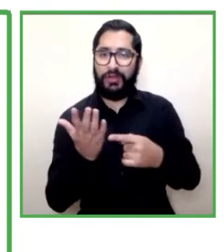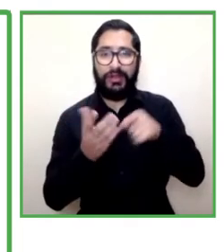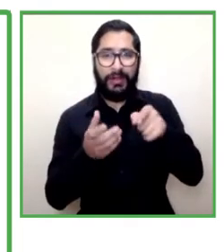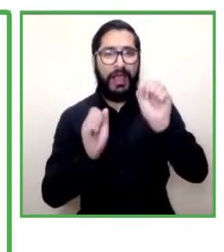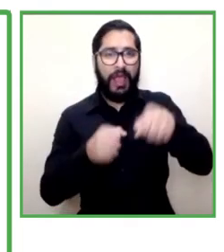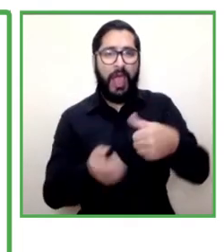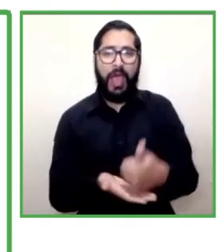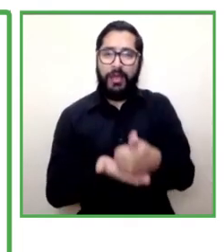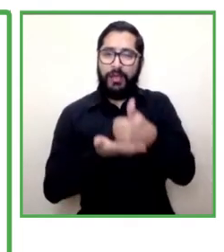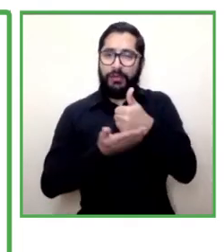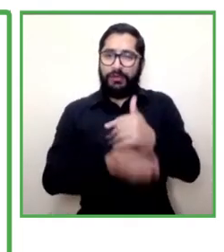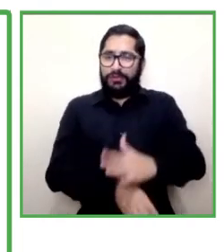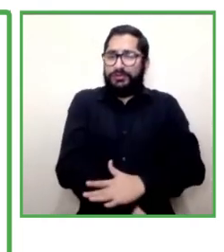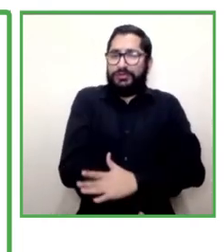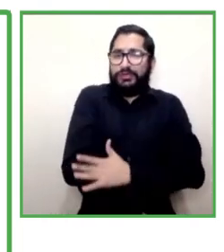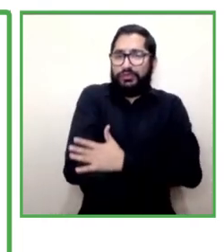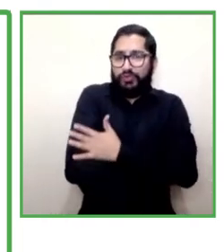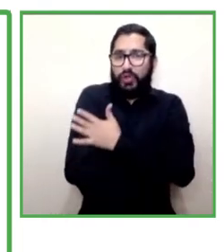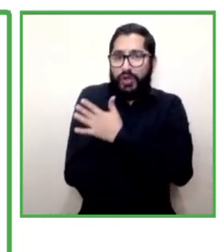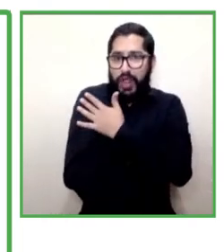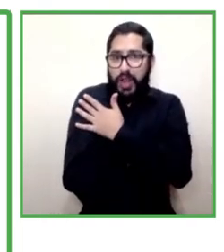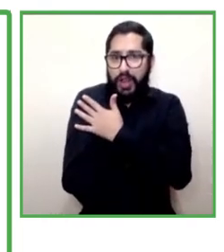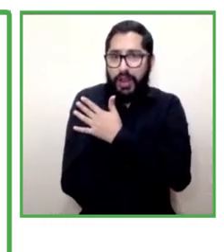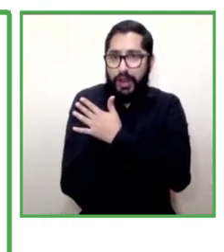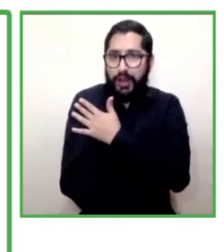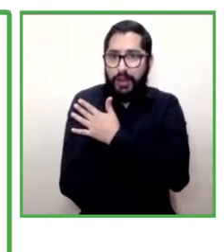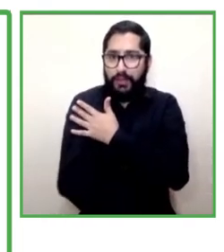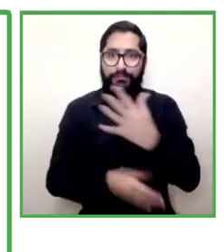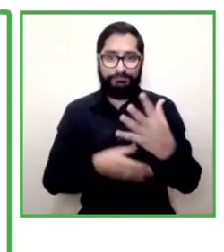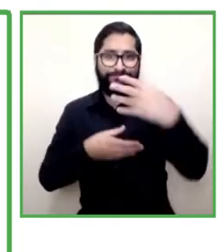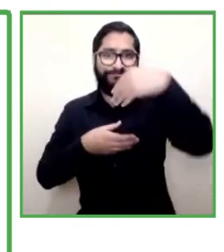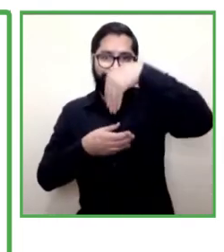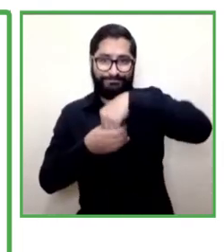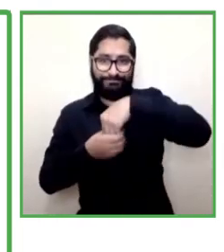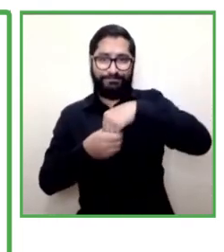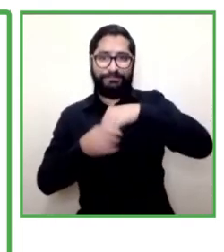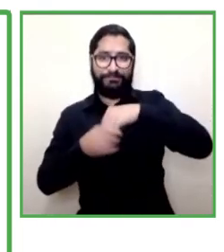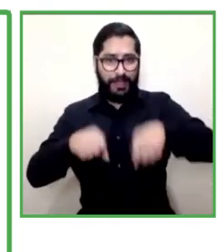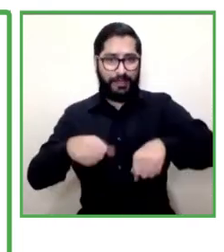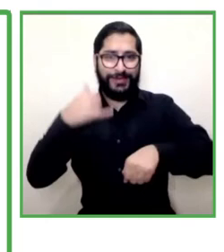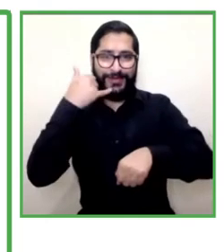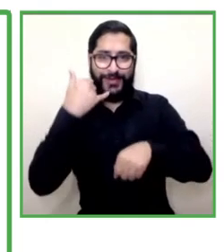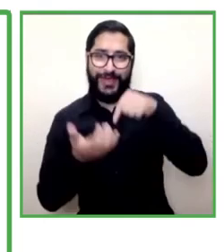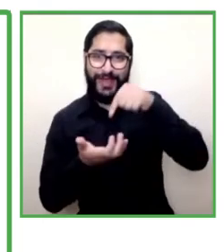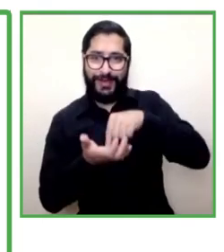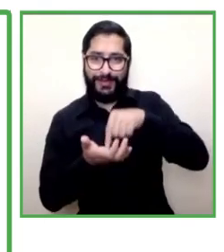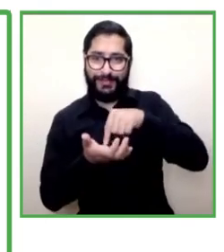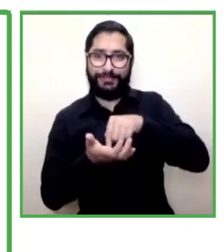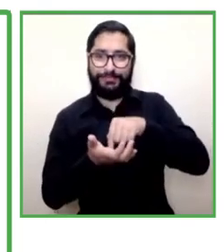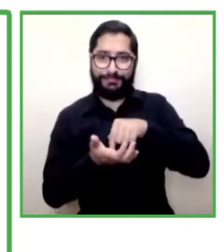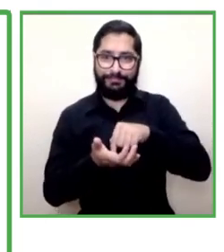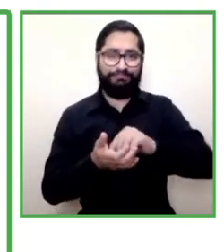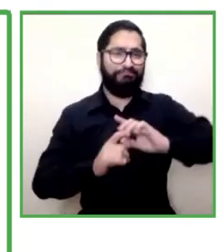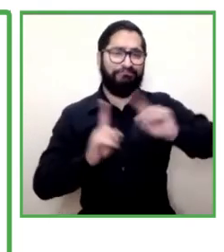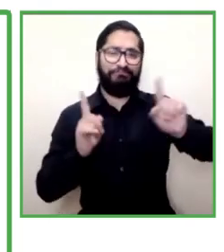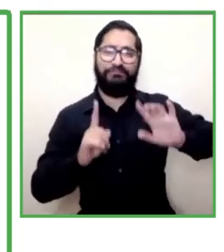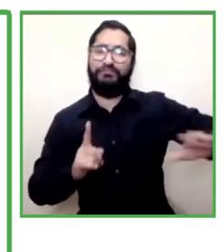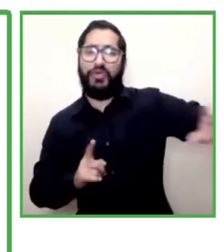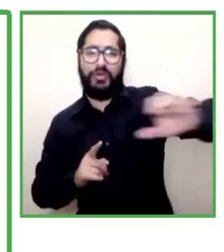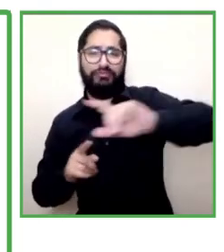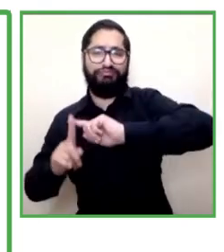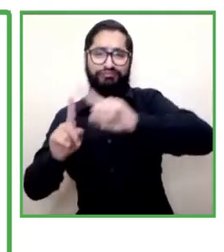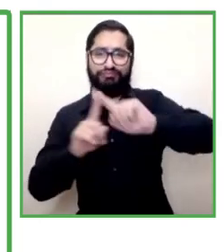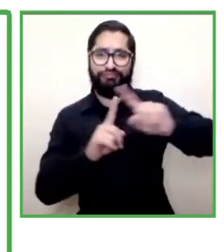indoors. And the only thing the user do is download the mobile application from the app stores. So we have